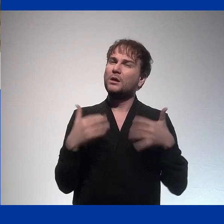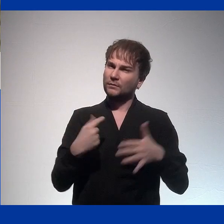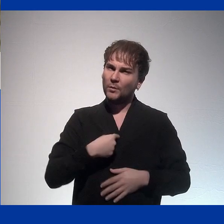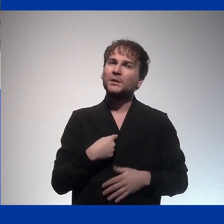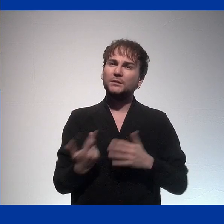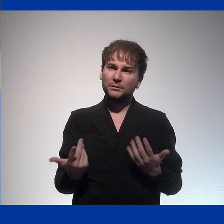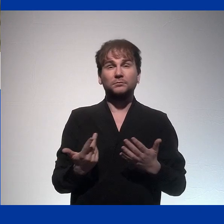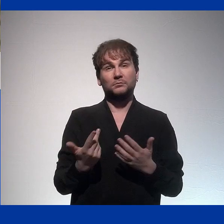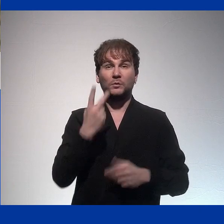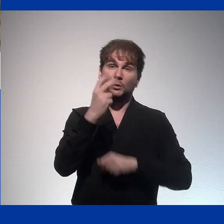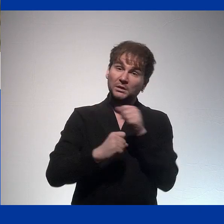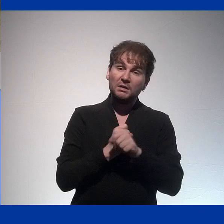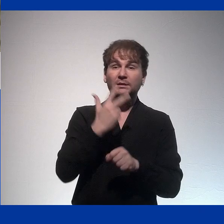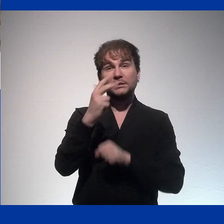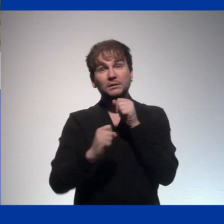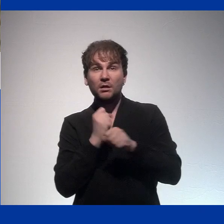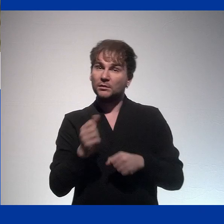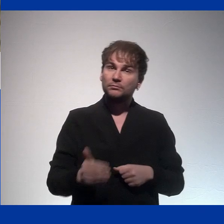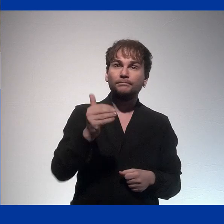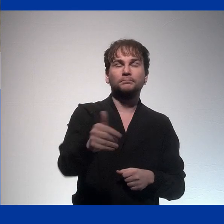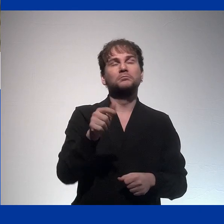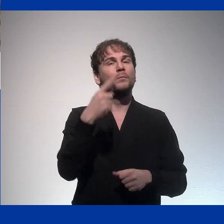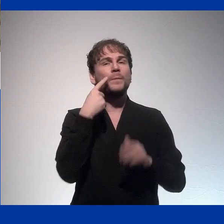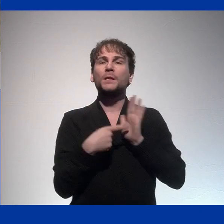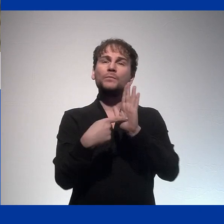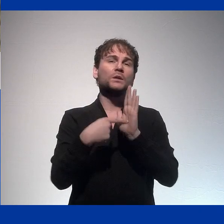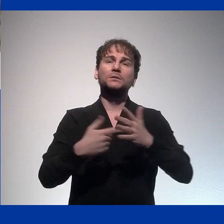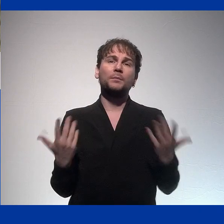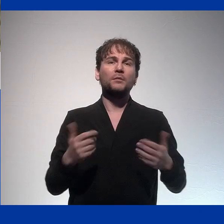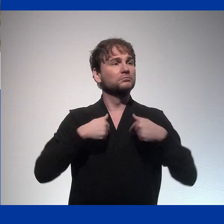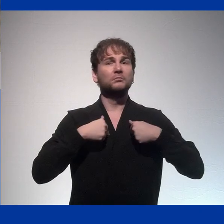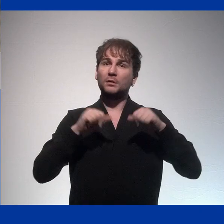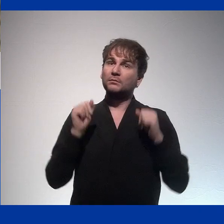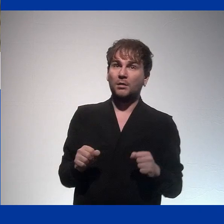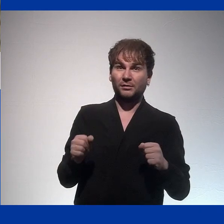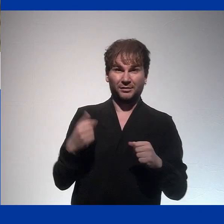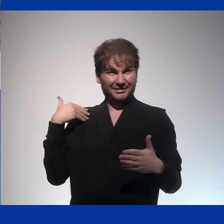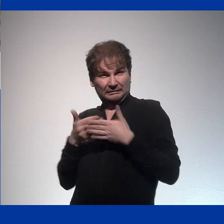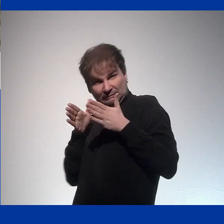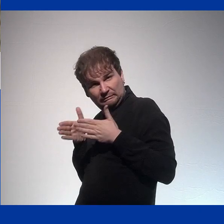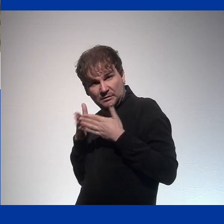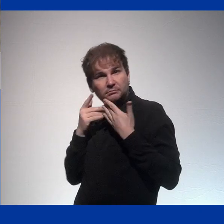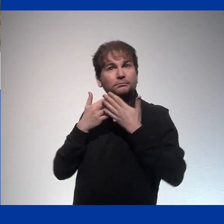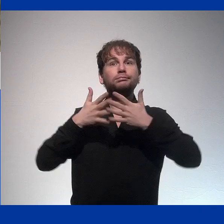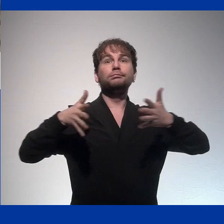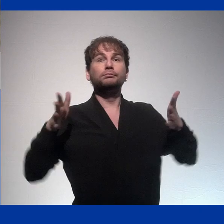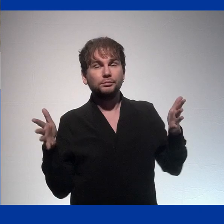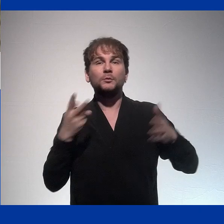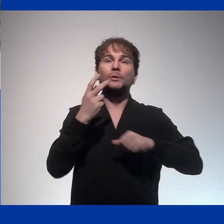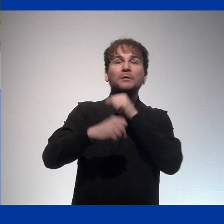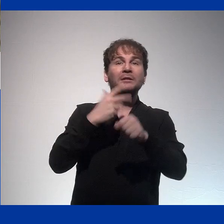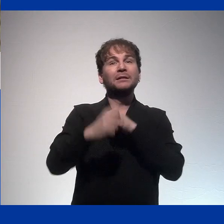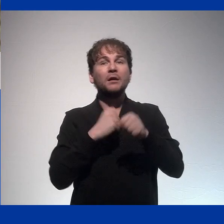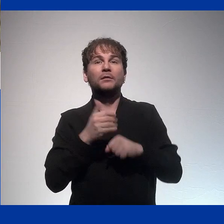worker and I will not have to explain it any further. So how I see youth workers can add to this key